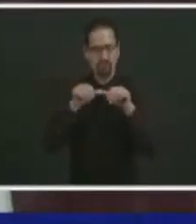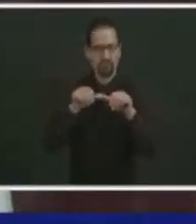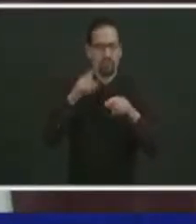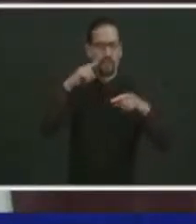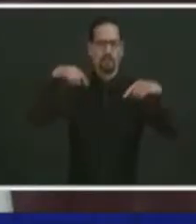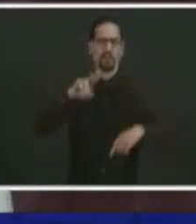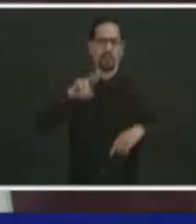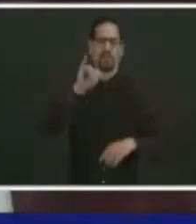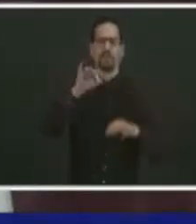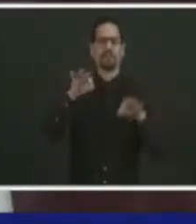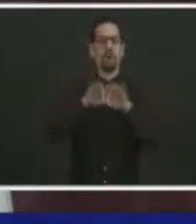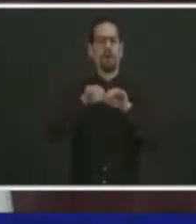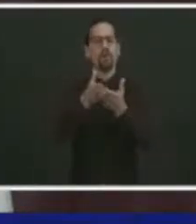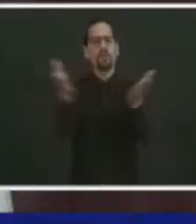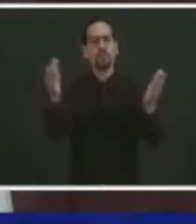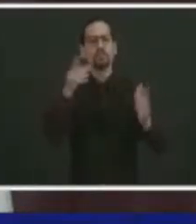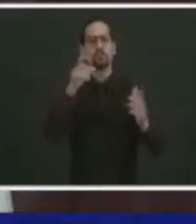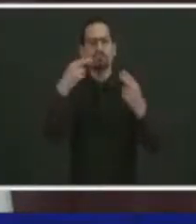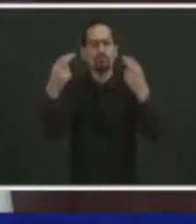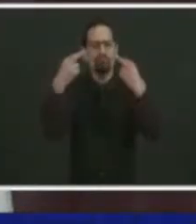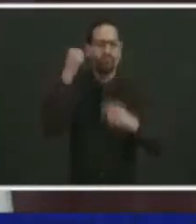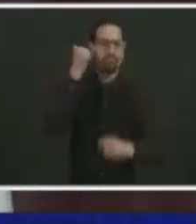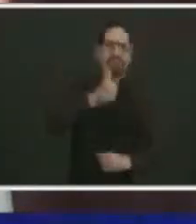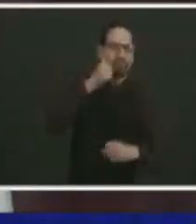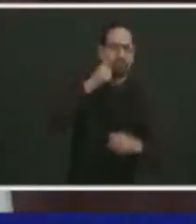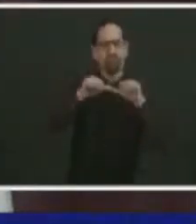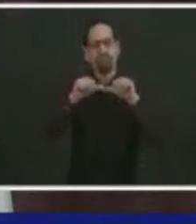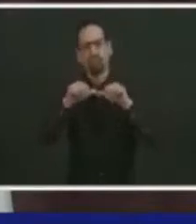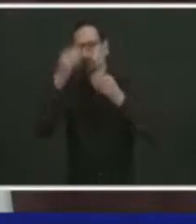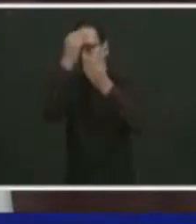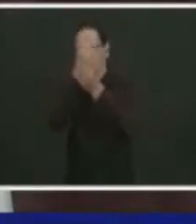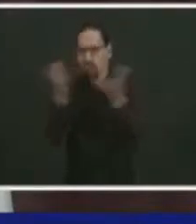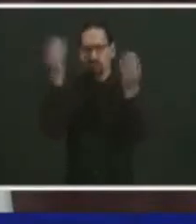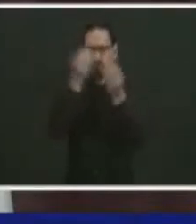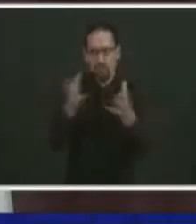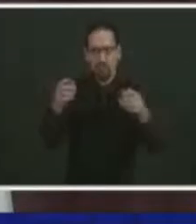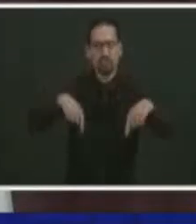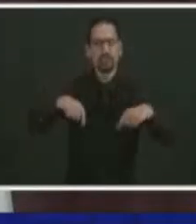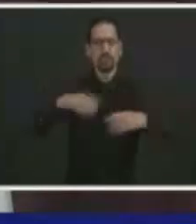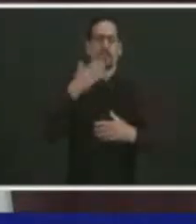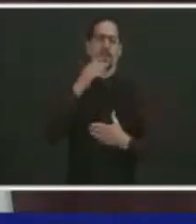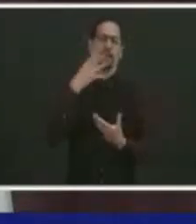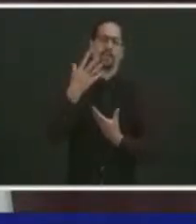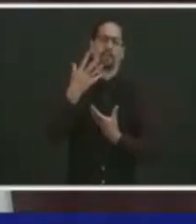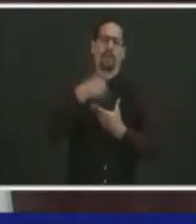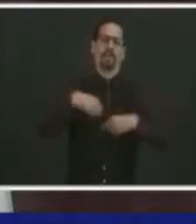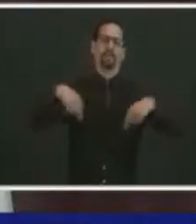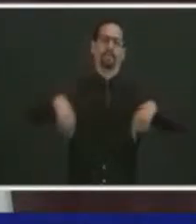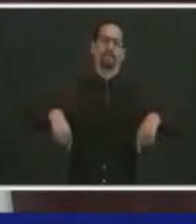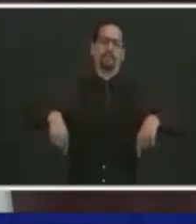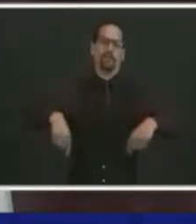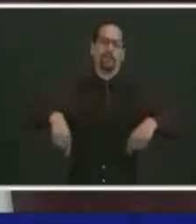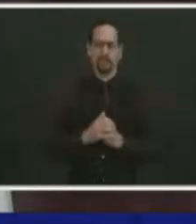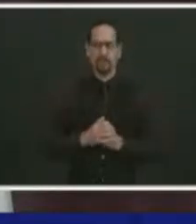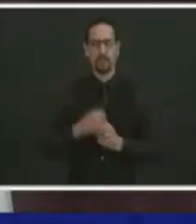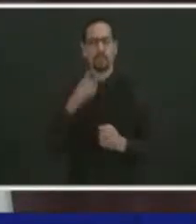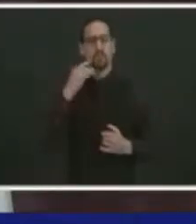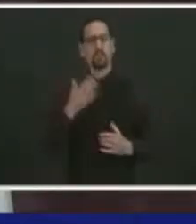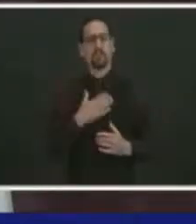I hear from a lot of our doctors that they tune in on a regular basis in order to get information. So I want to thank you all for